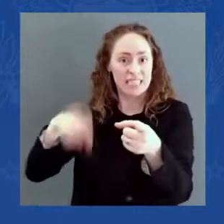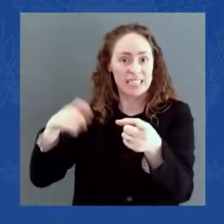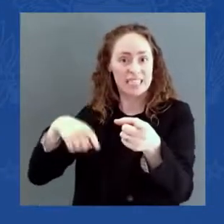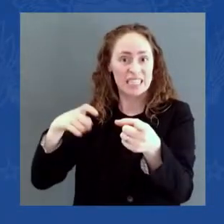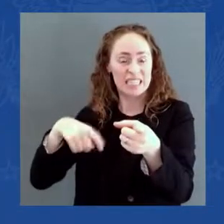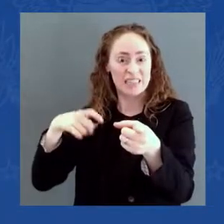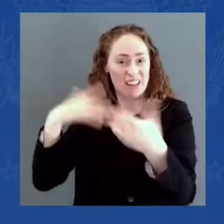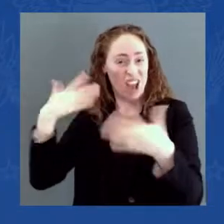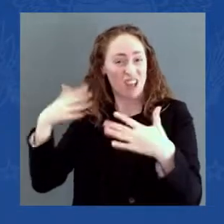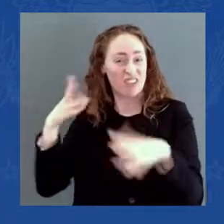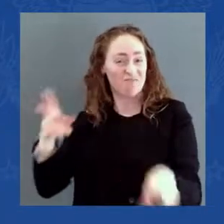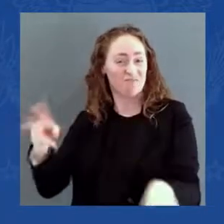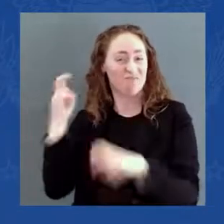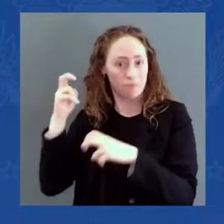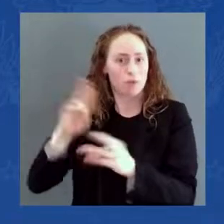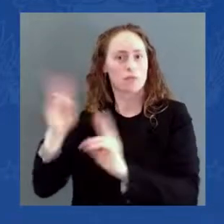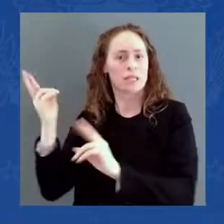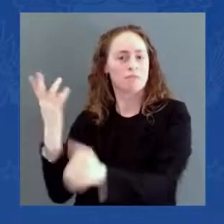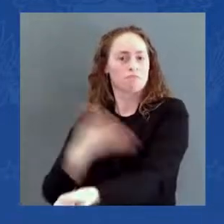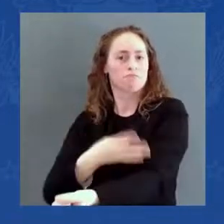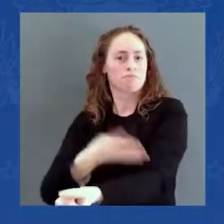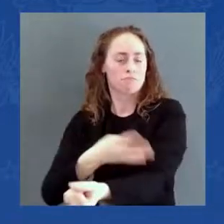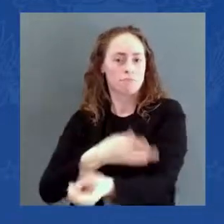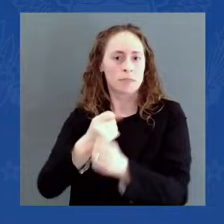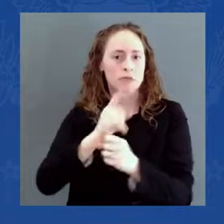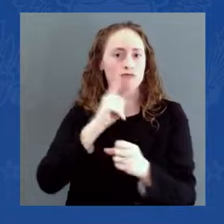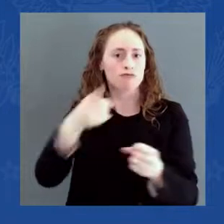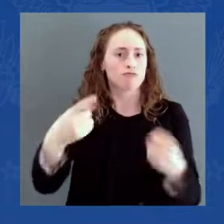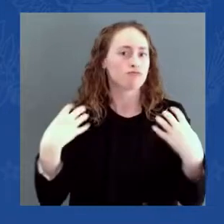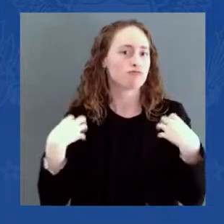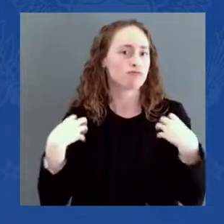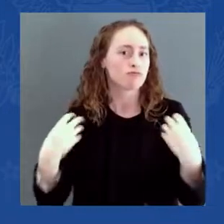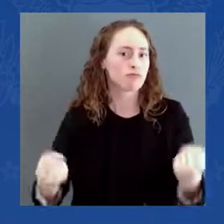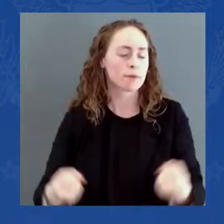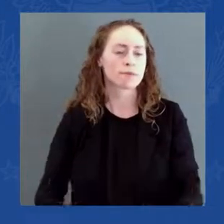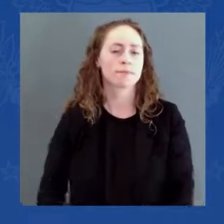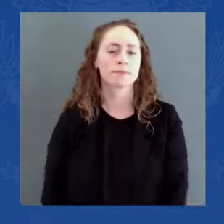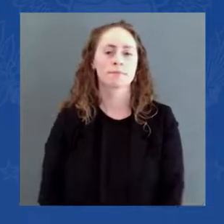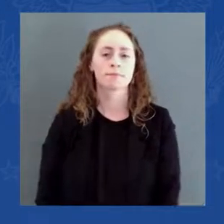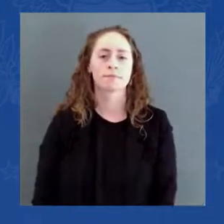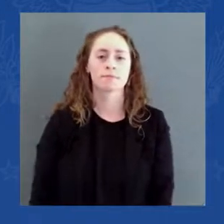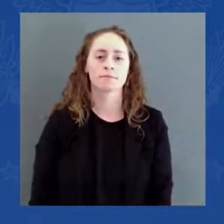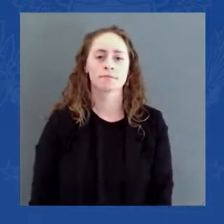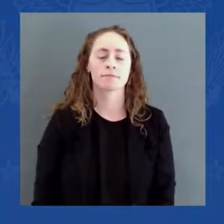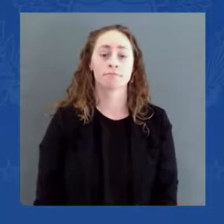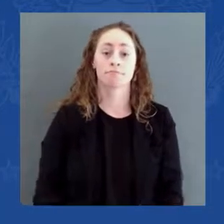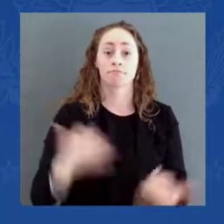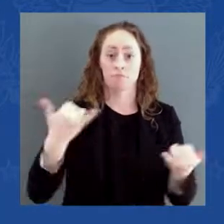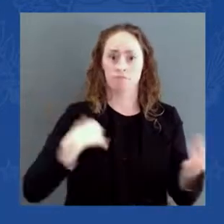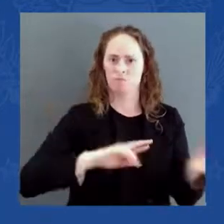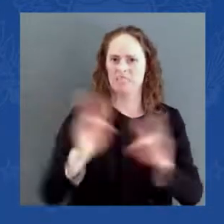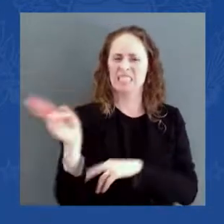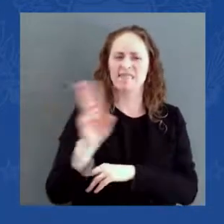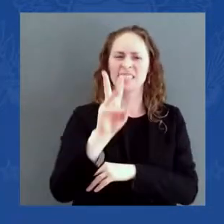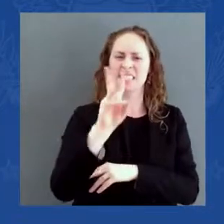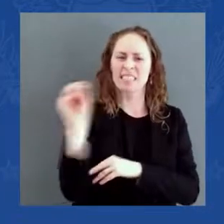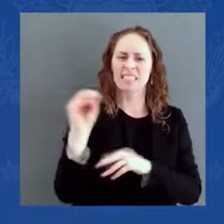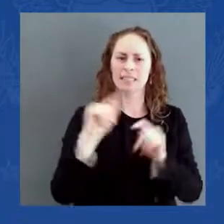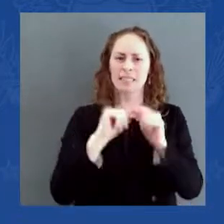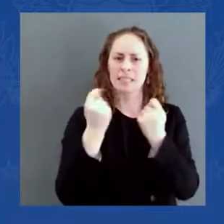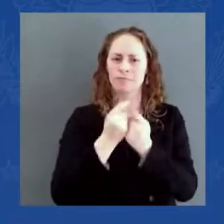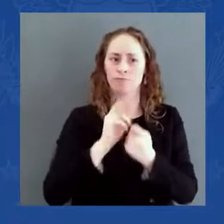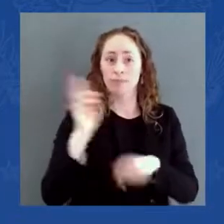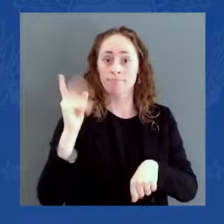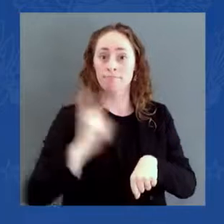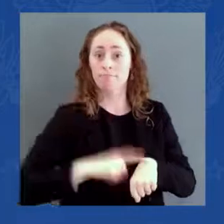60 teams ready to deploy in states to experience a surge in cases over the course of this winter. I was just with a